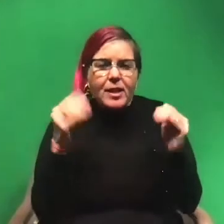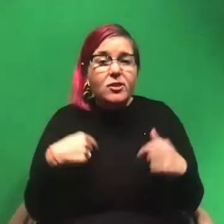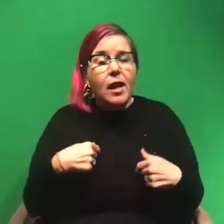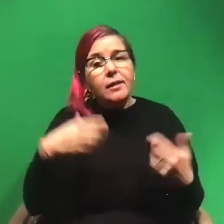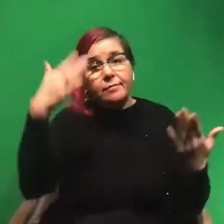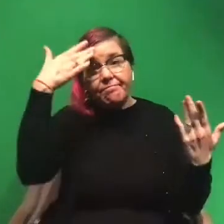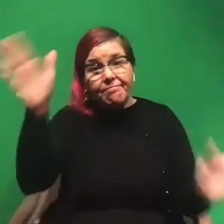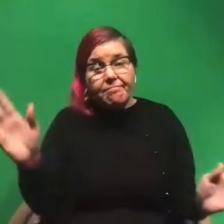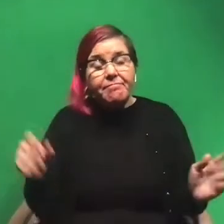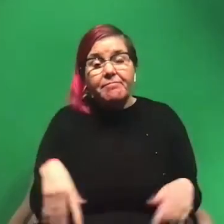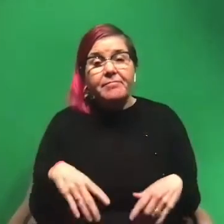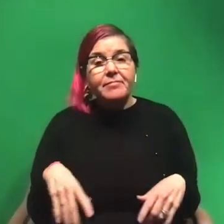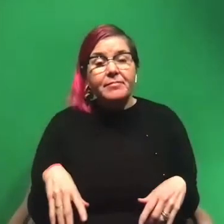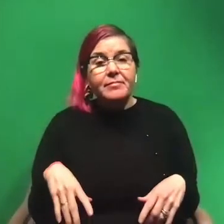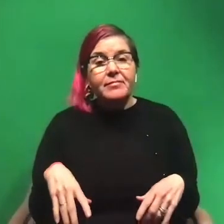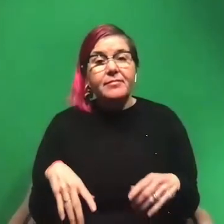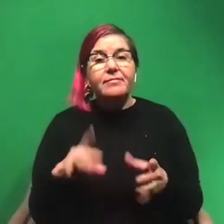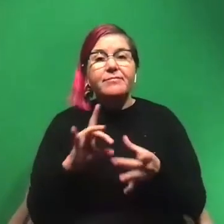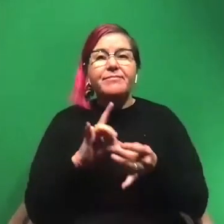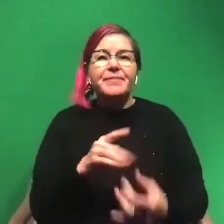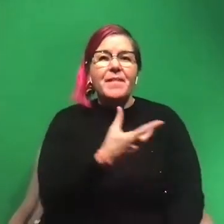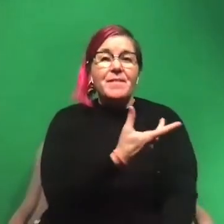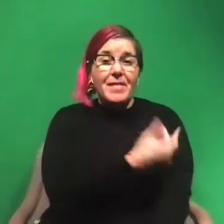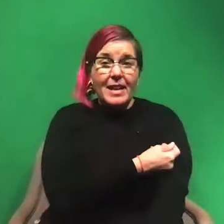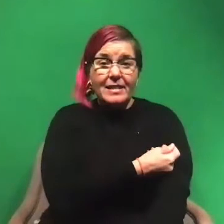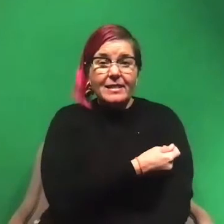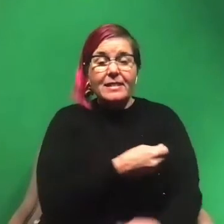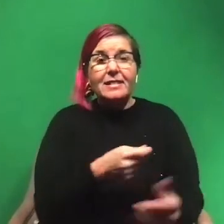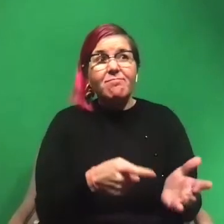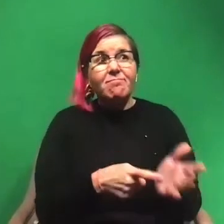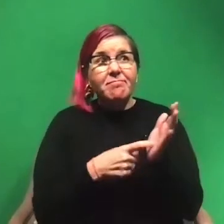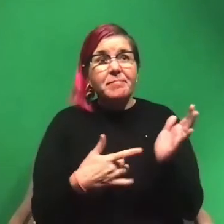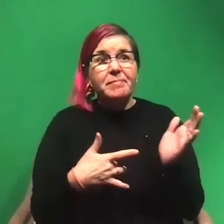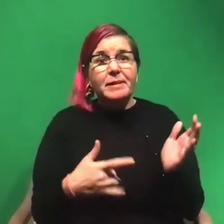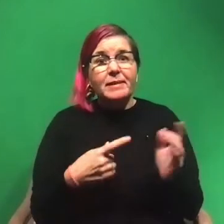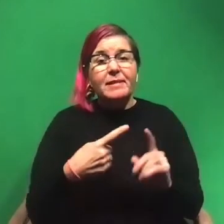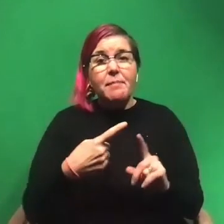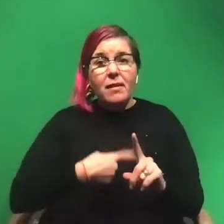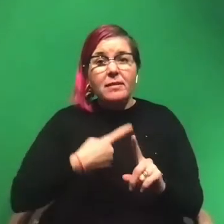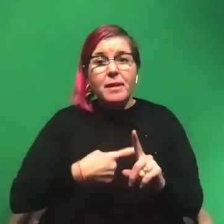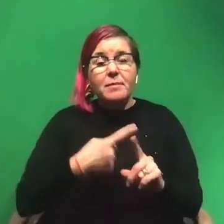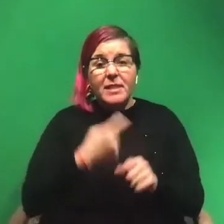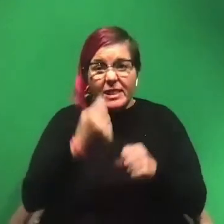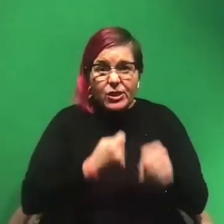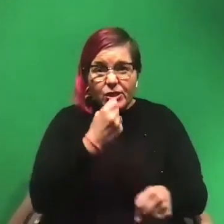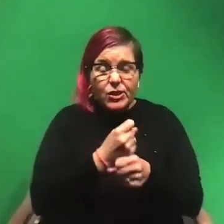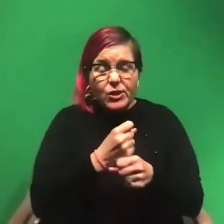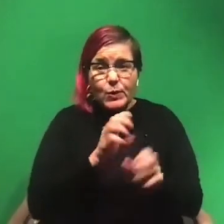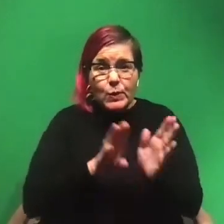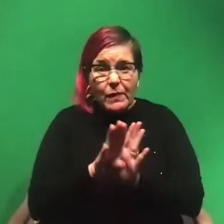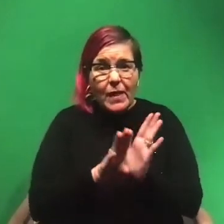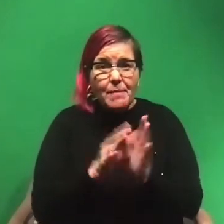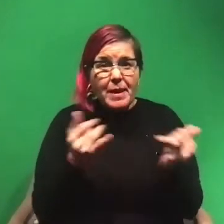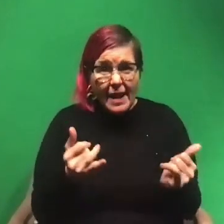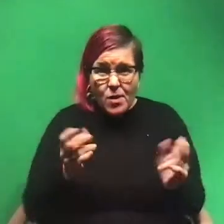I don't know in terms of, vaccines just take regularly months, years to develop, right? And we're here in a rush. And